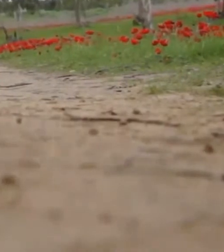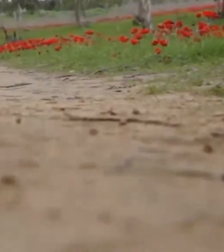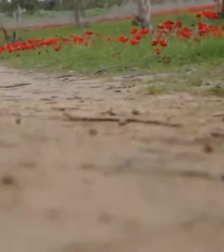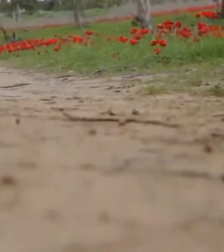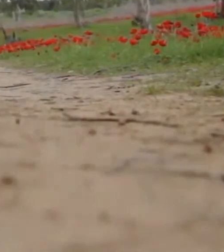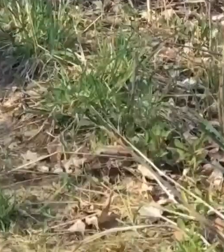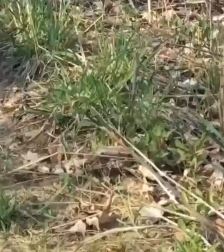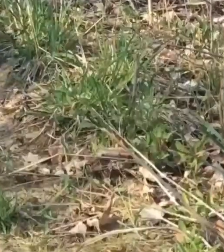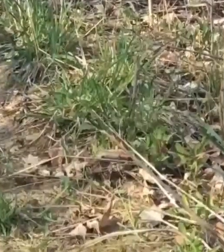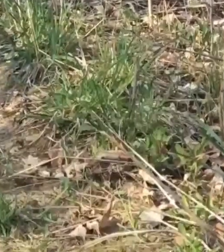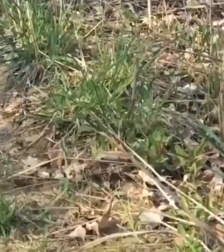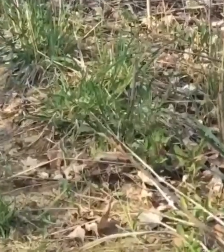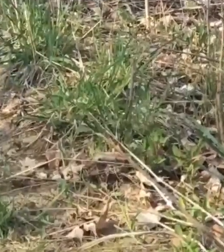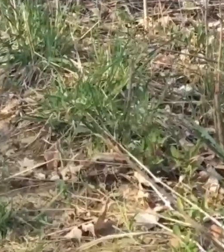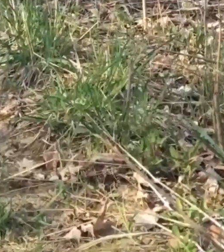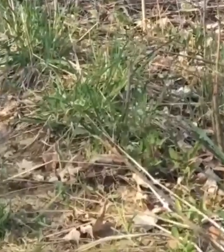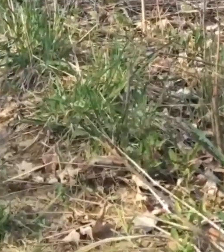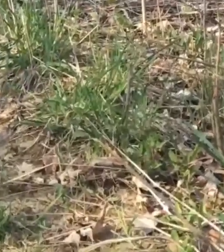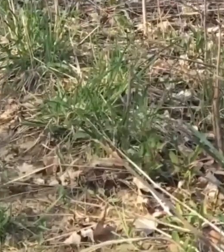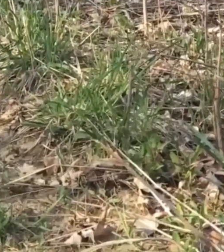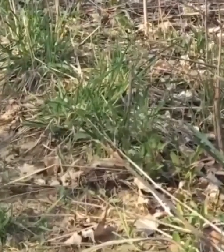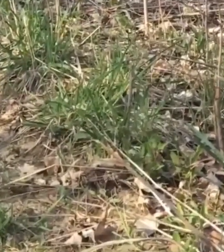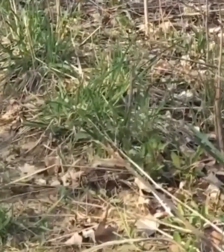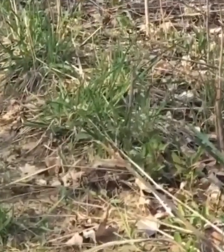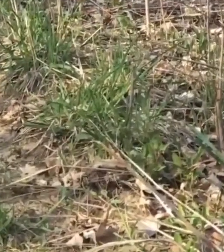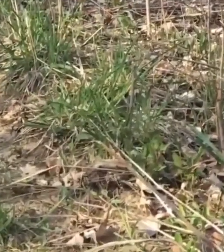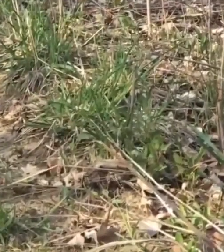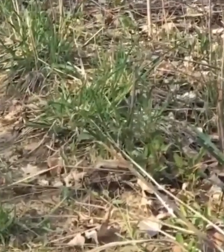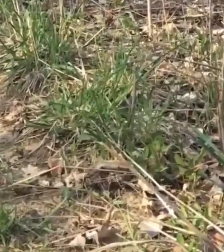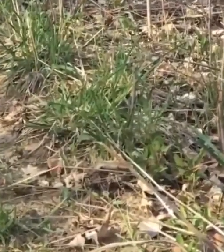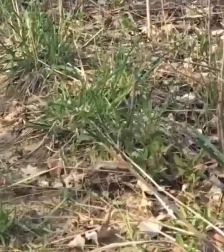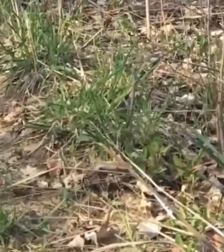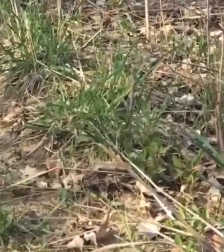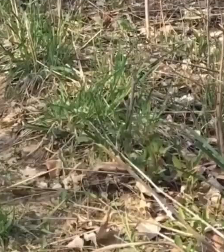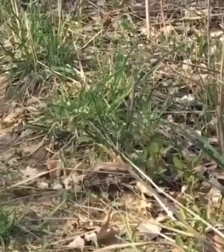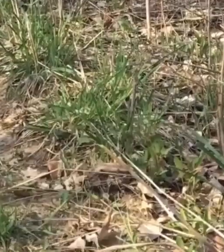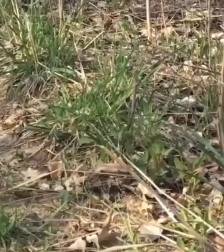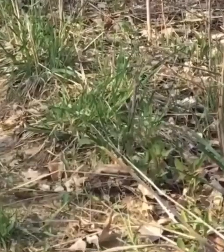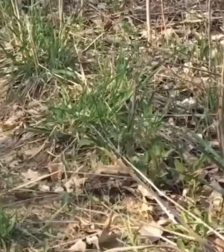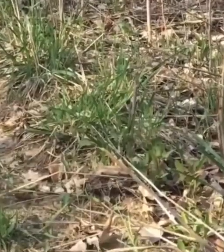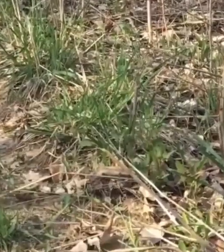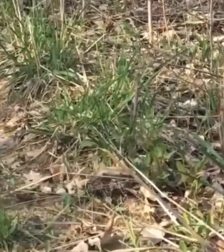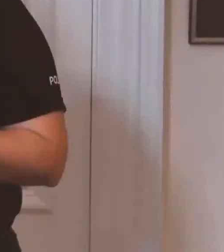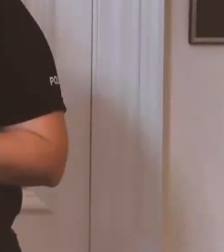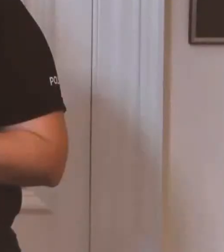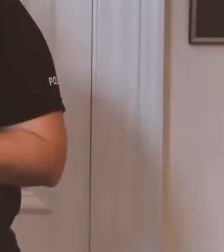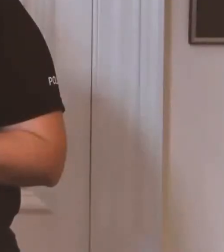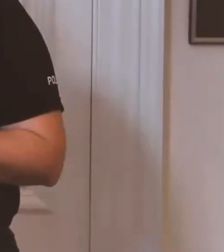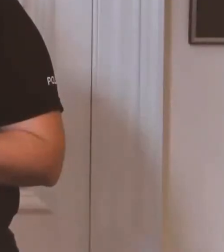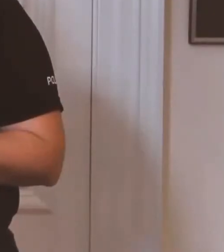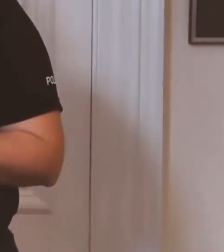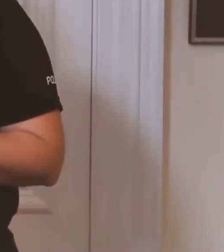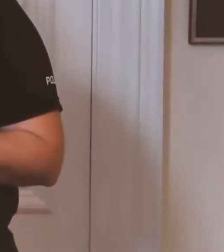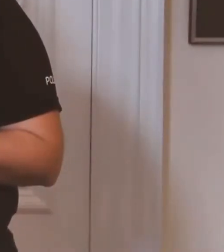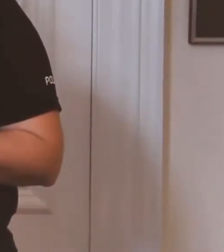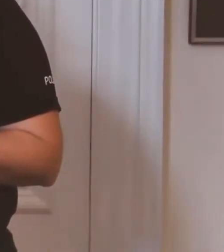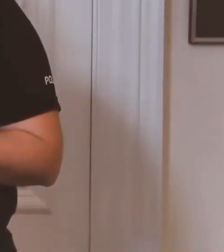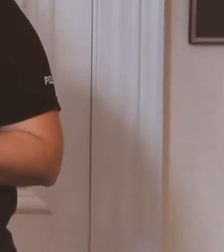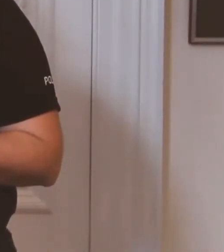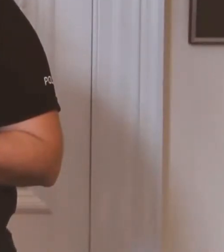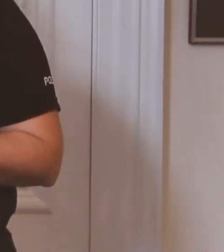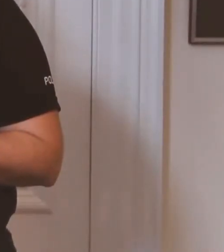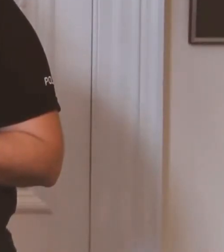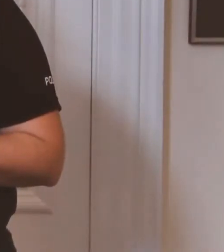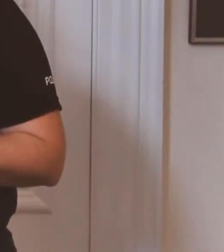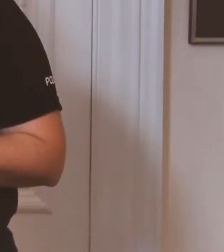very quickly become a danger to livestock. It can also, however, be a danger in itself. A farmer who believes their livestock is at risk is legally allowed to shoot a